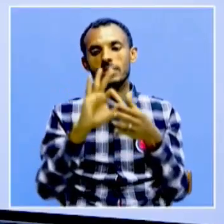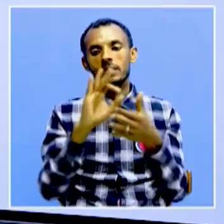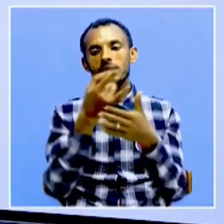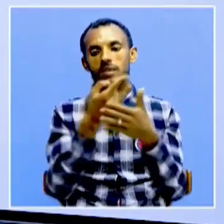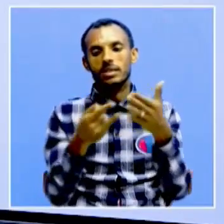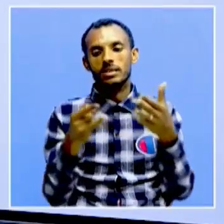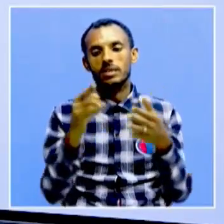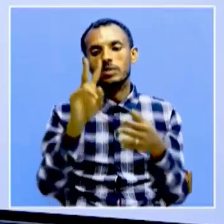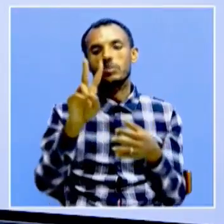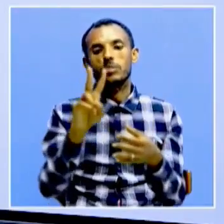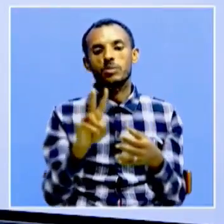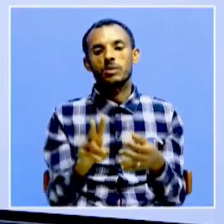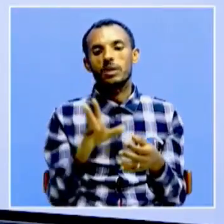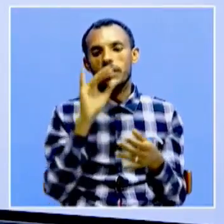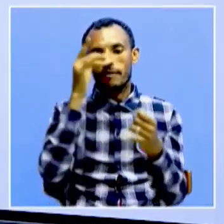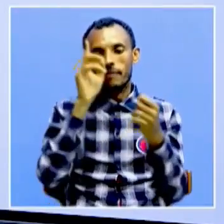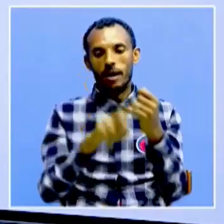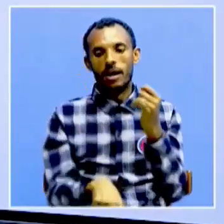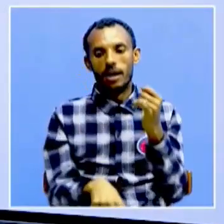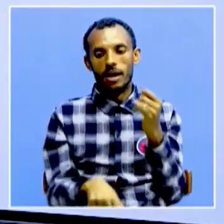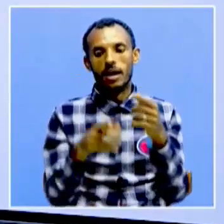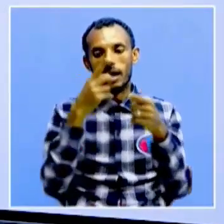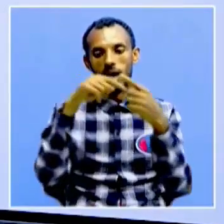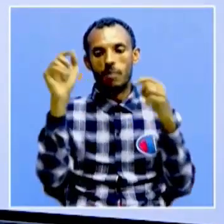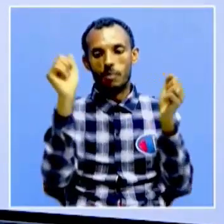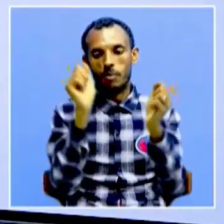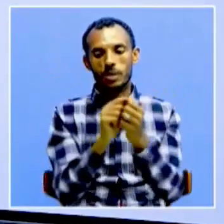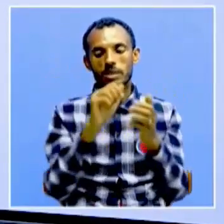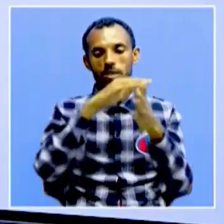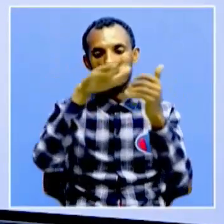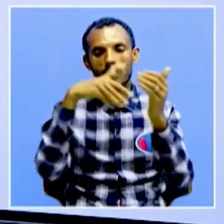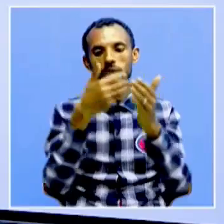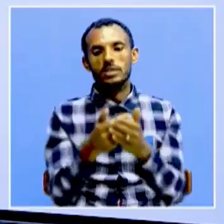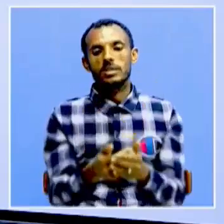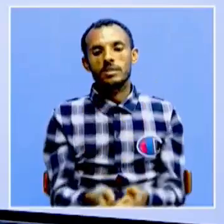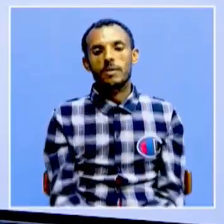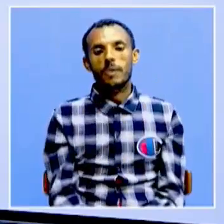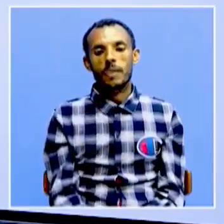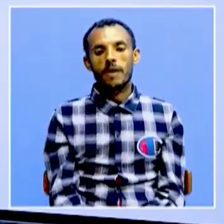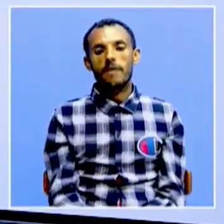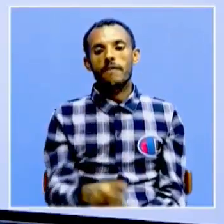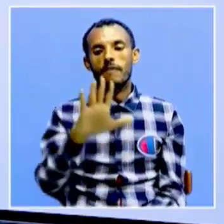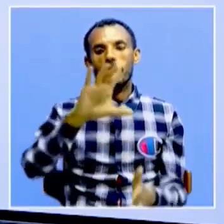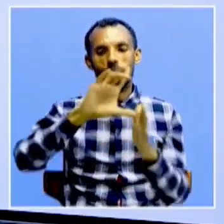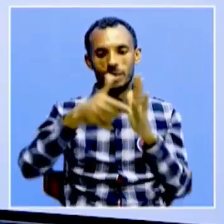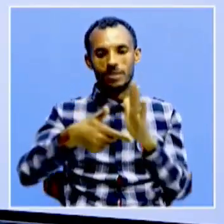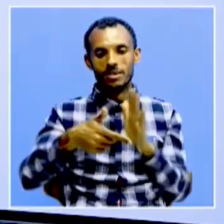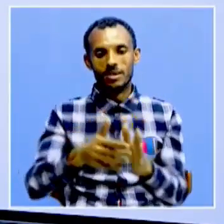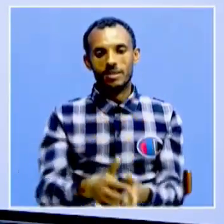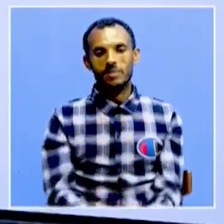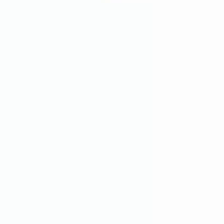then finally come with the conclusion. All right? 5 minutes.